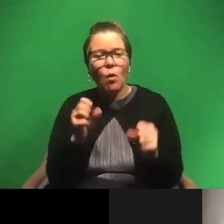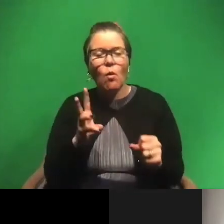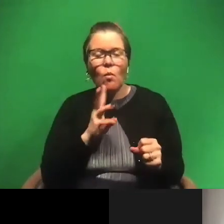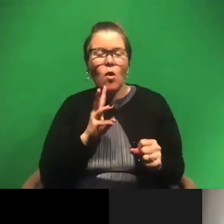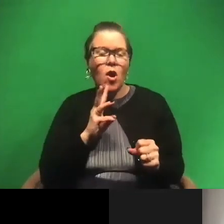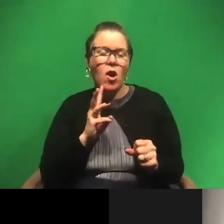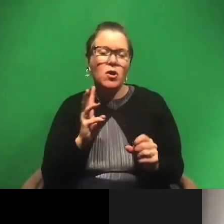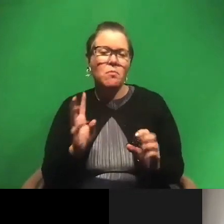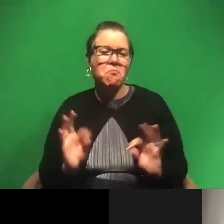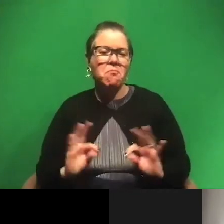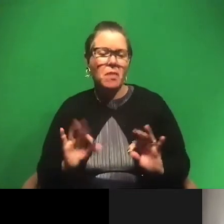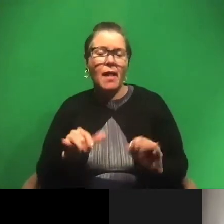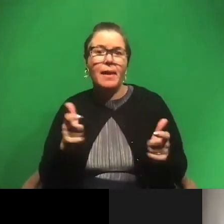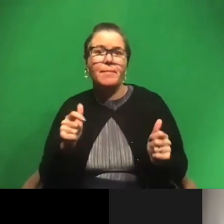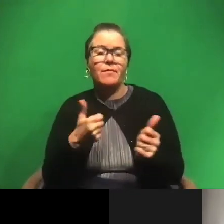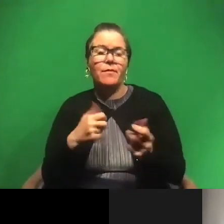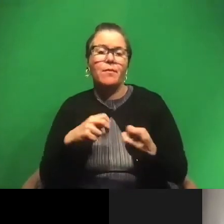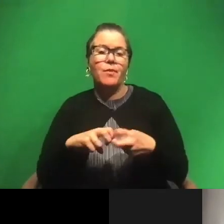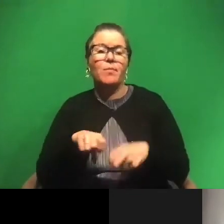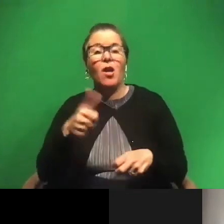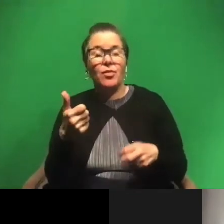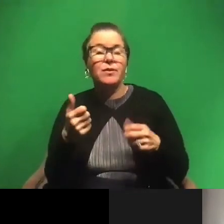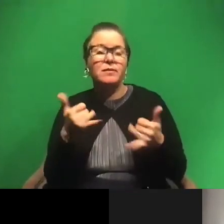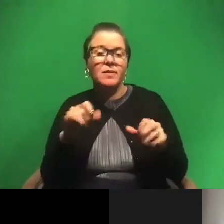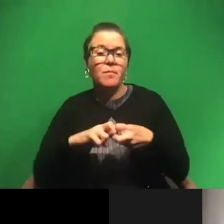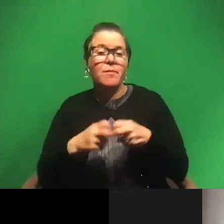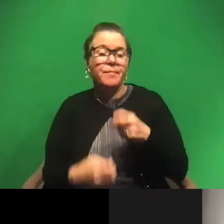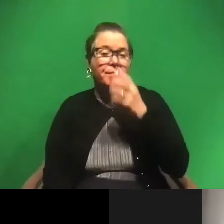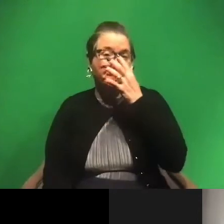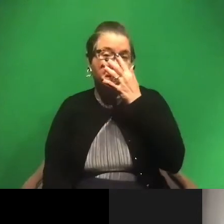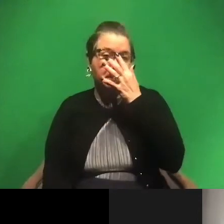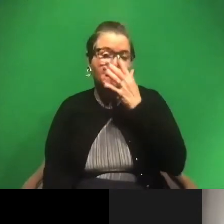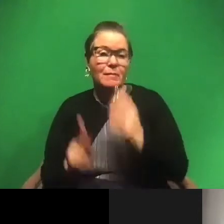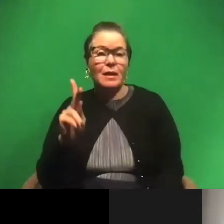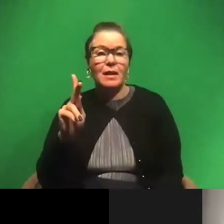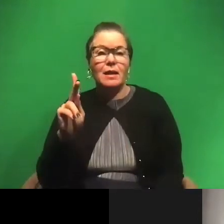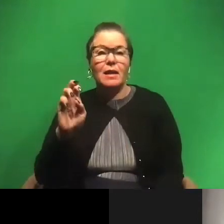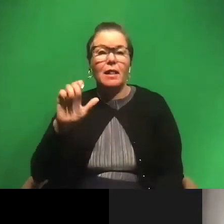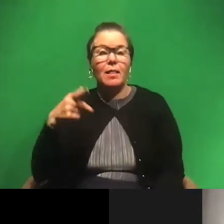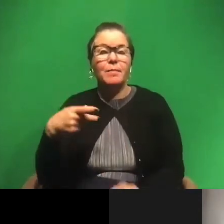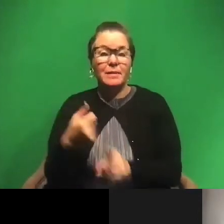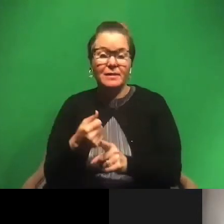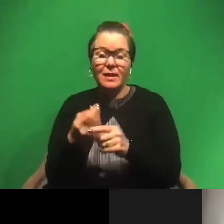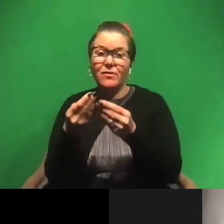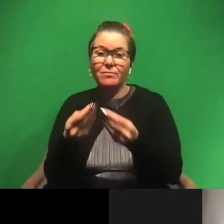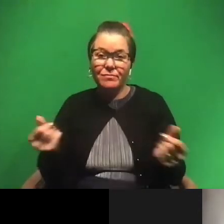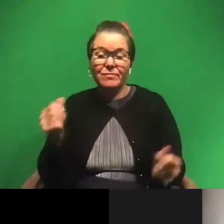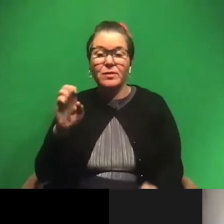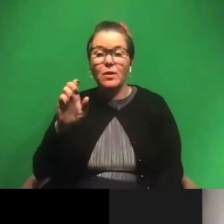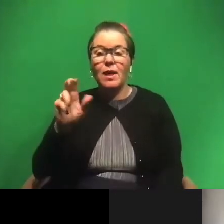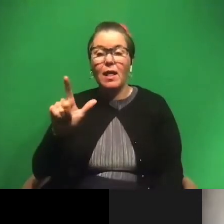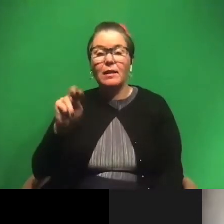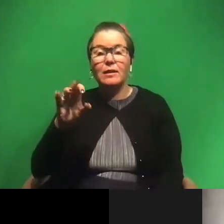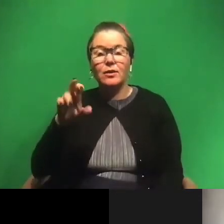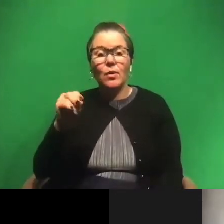big of a problem for them, but for other species it still is. And our kelp are disappearing, so when we have things like El Nino events, their food goes